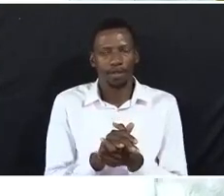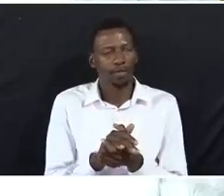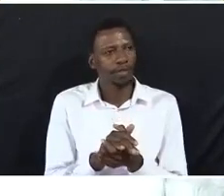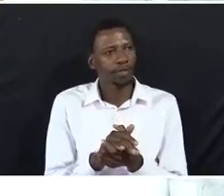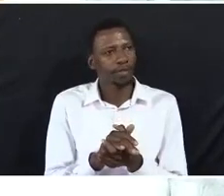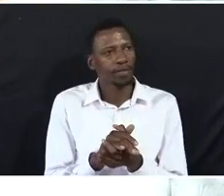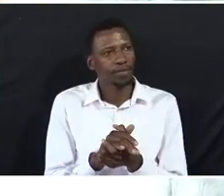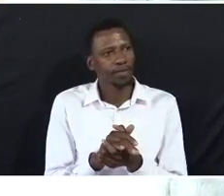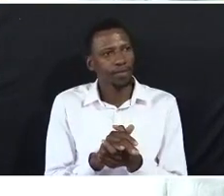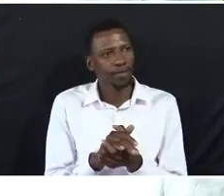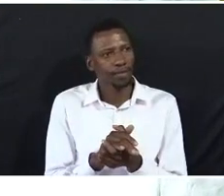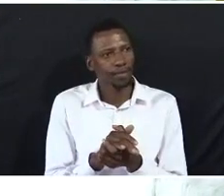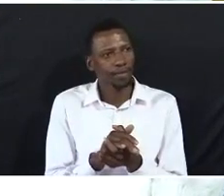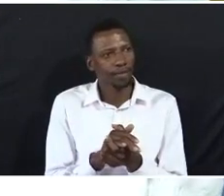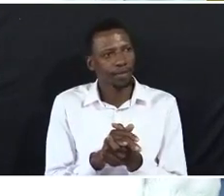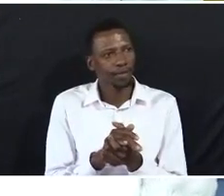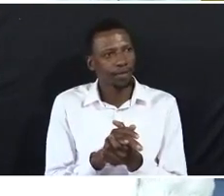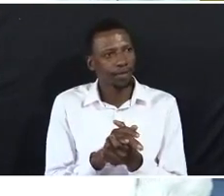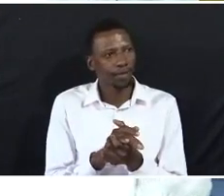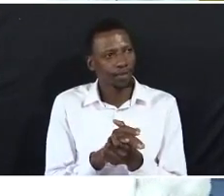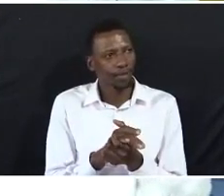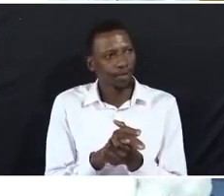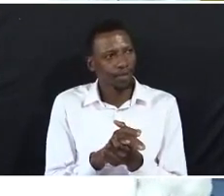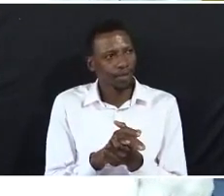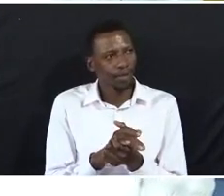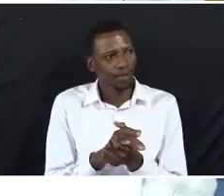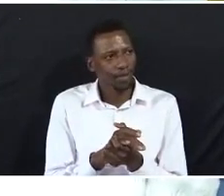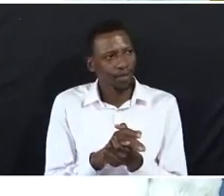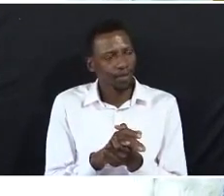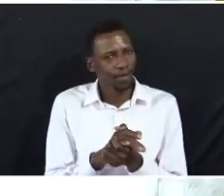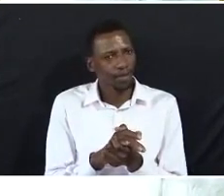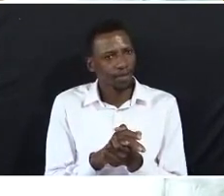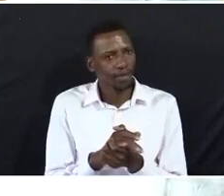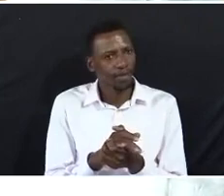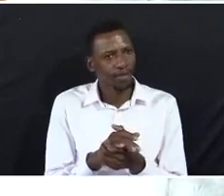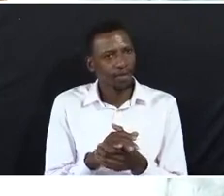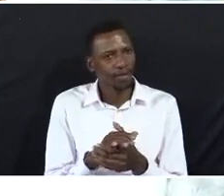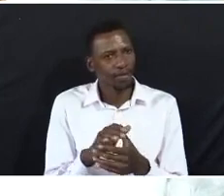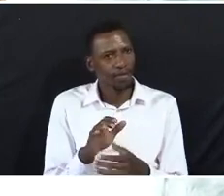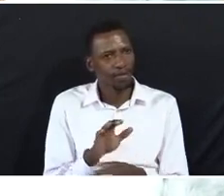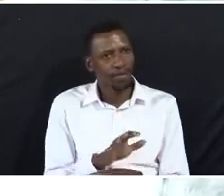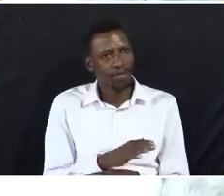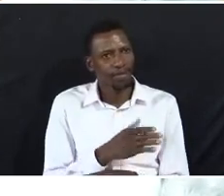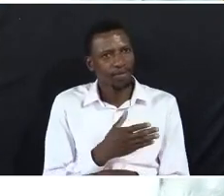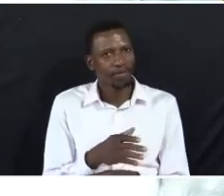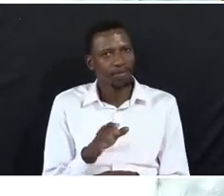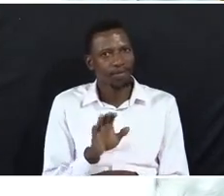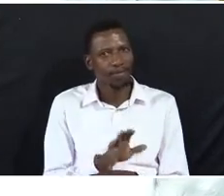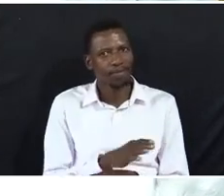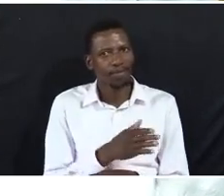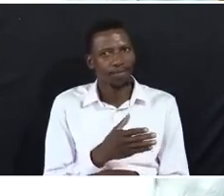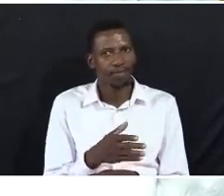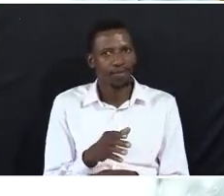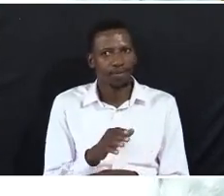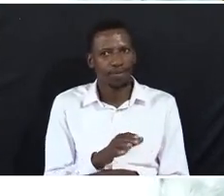in every soul, some brightly burning, some dark